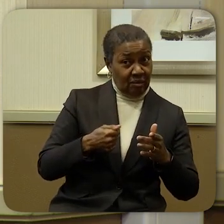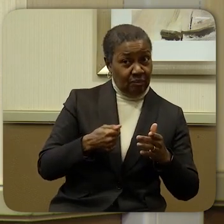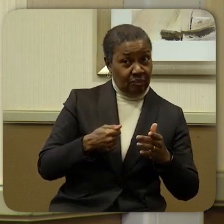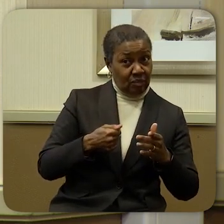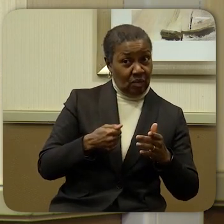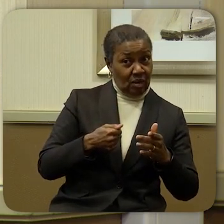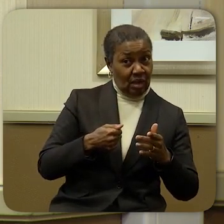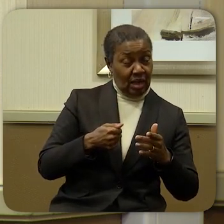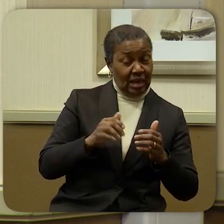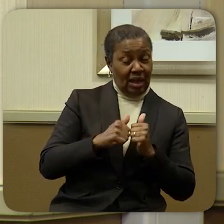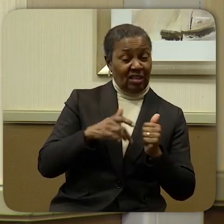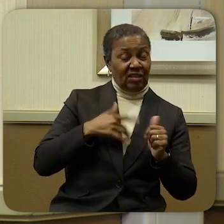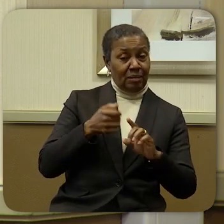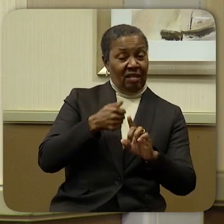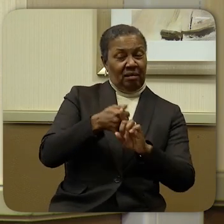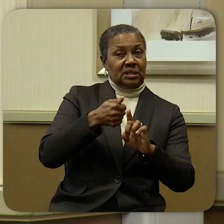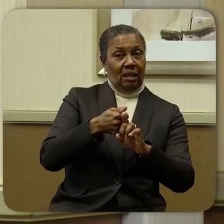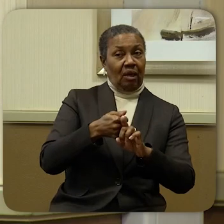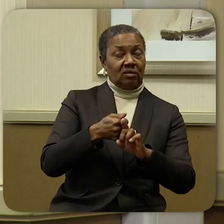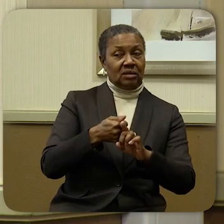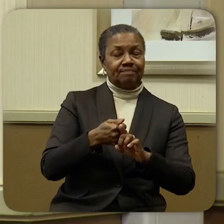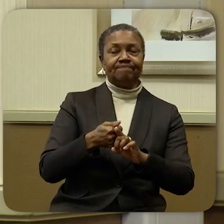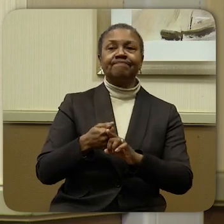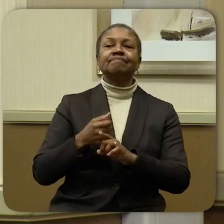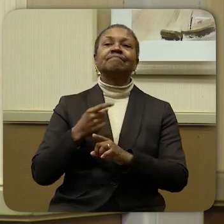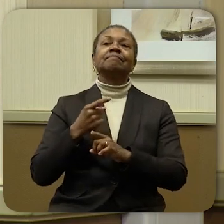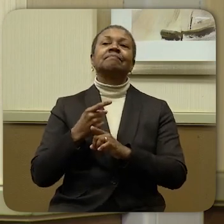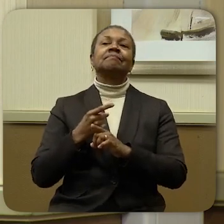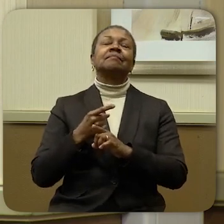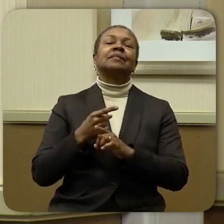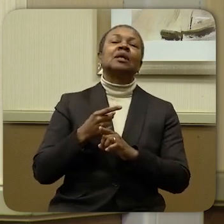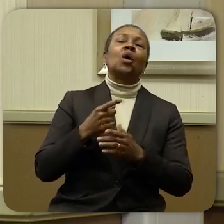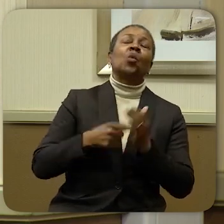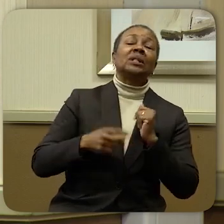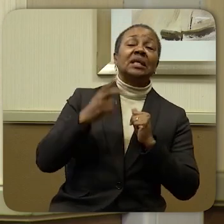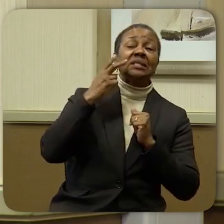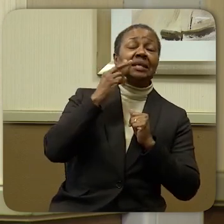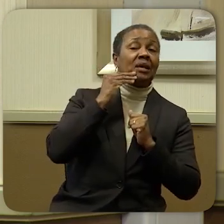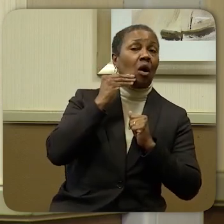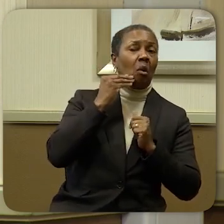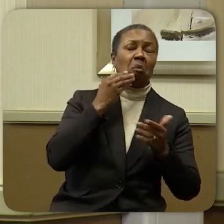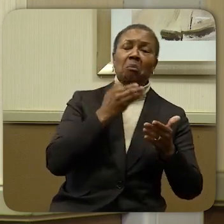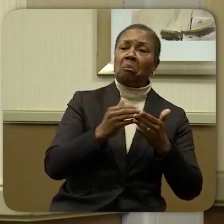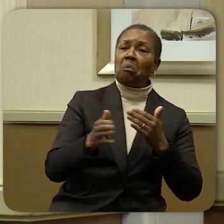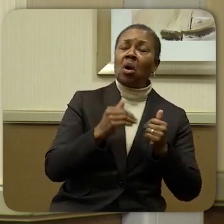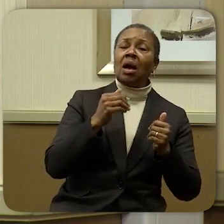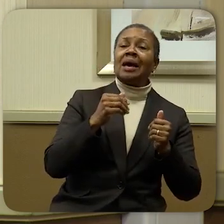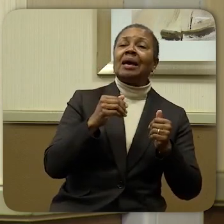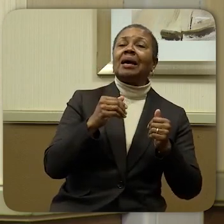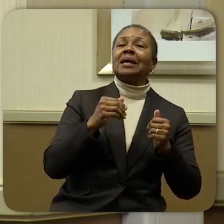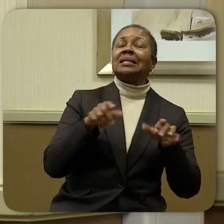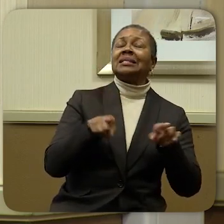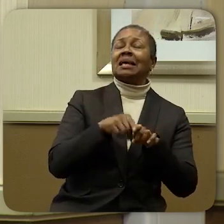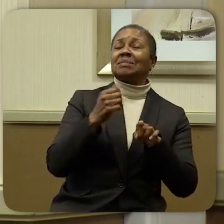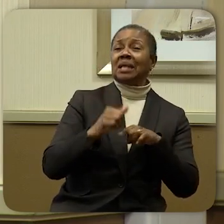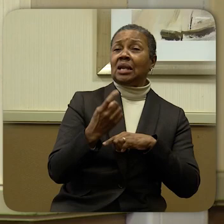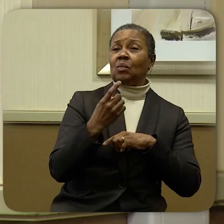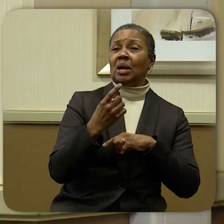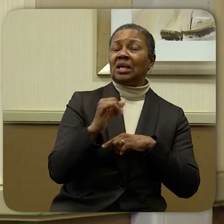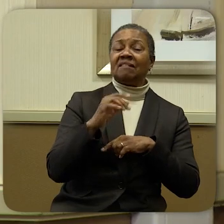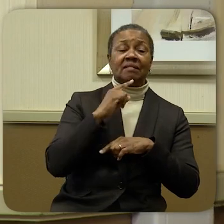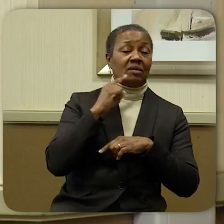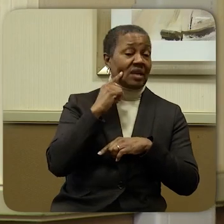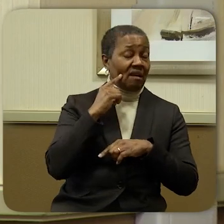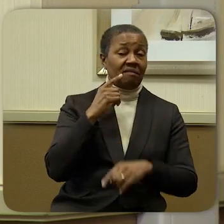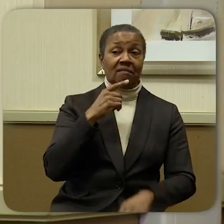and how they feel themselves to understand it. Right. So regardless, I think of what they see at home, because just the same with anyone, whether they're deaf